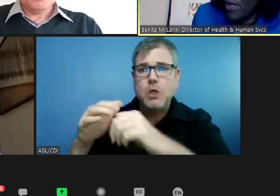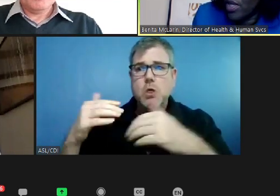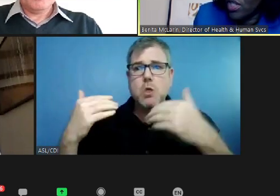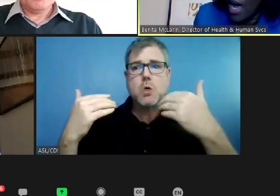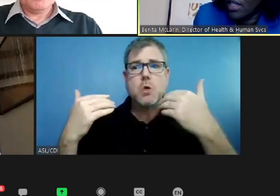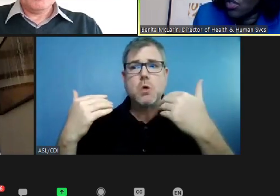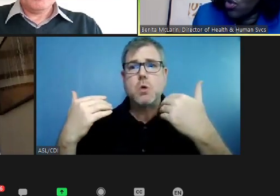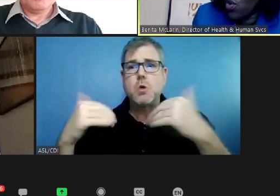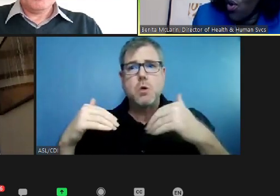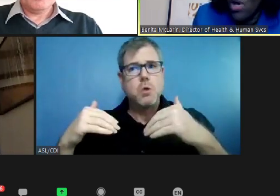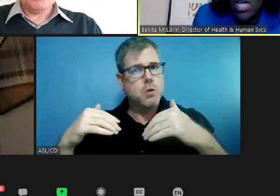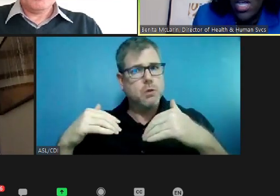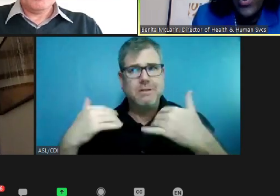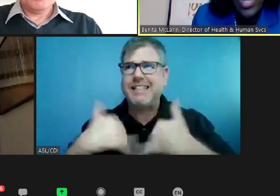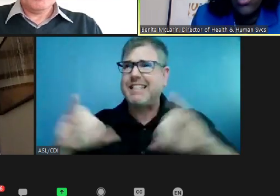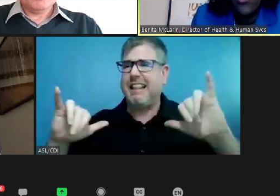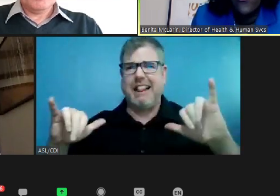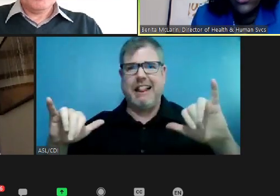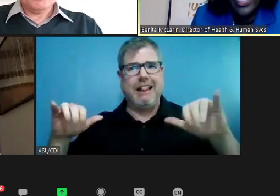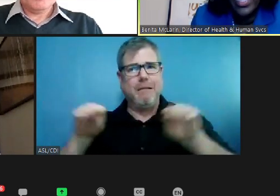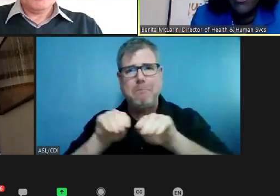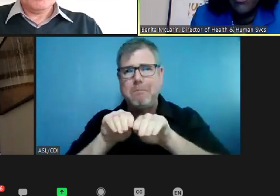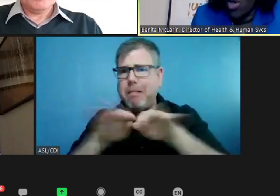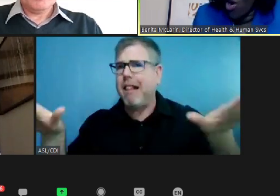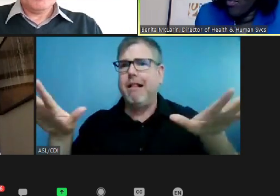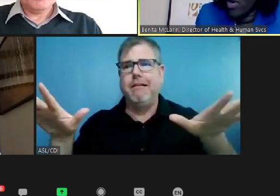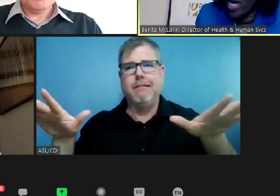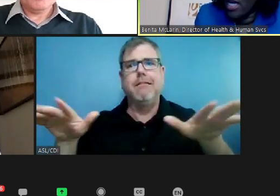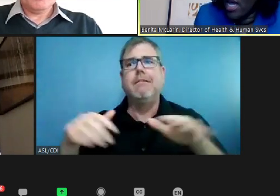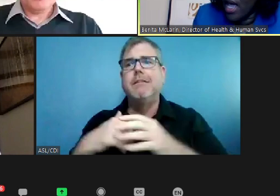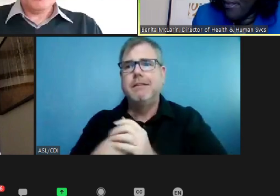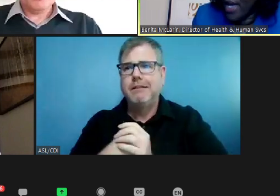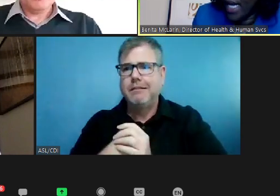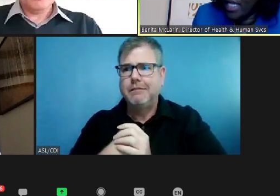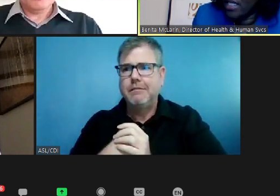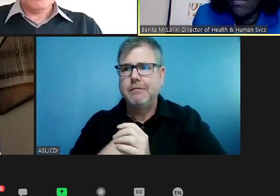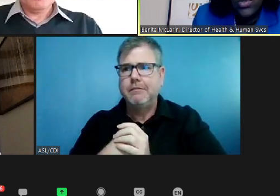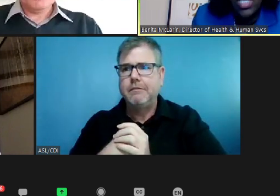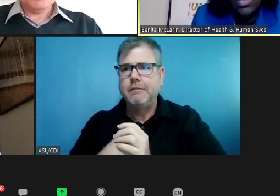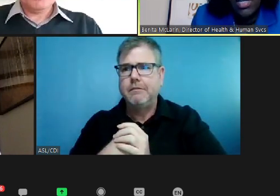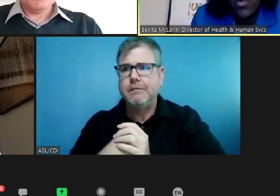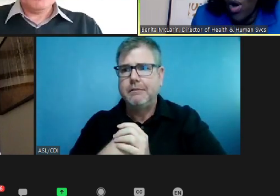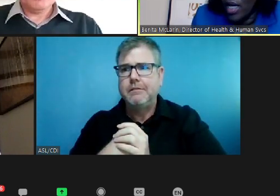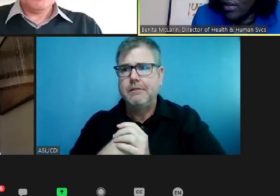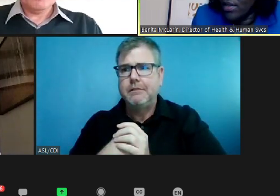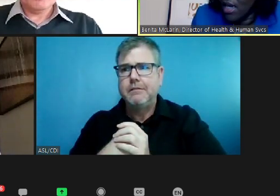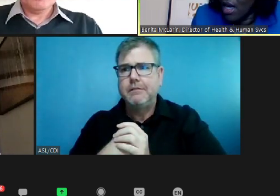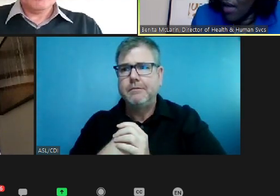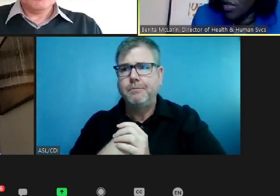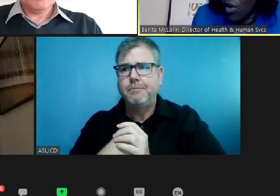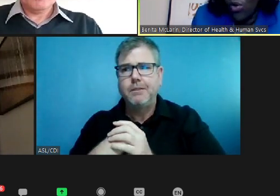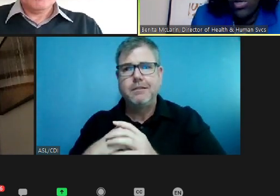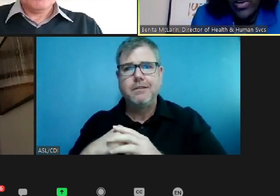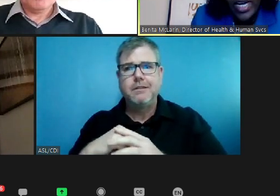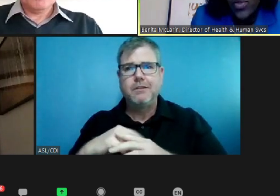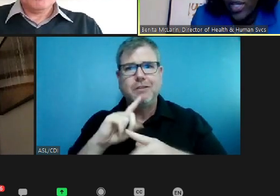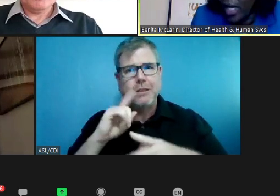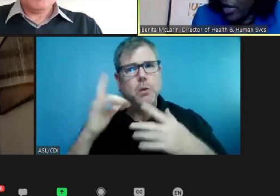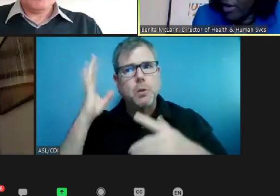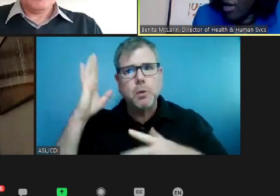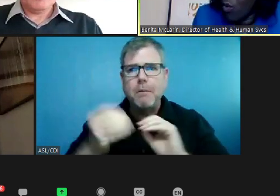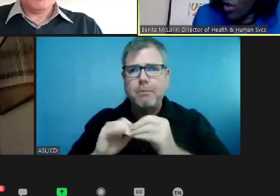Dr. Willis mentioned, out of control. And we all know firsthand some of the heartbreak and pain of losing loved ones, the toll on